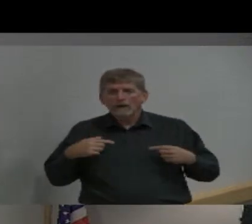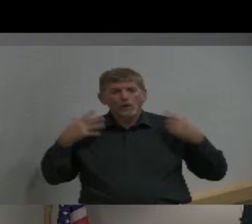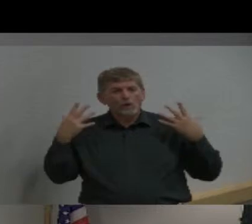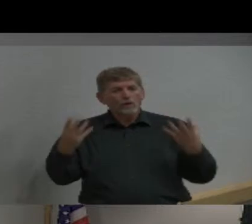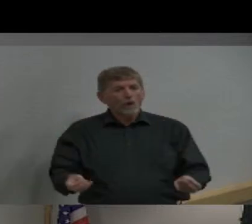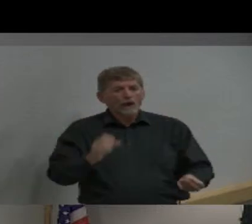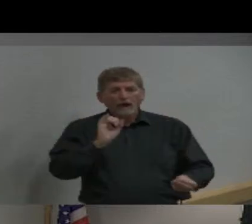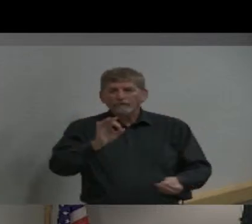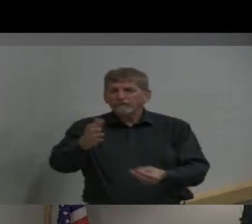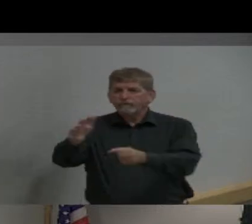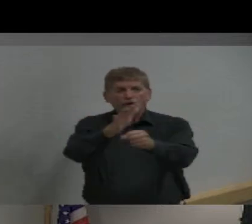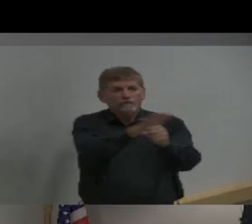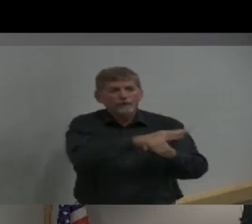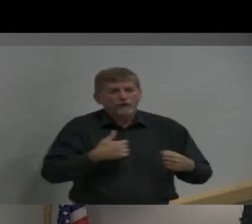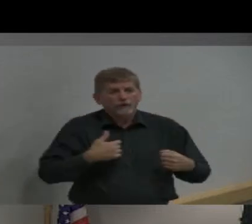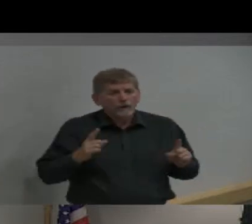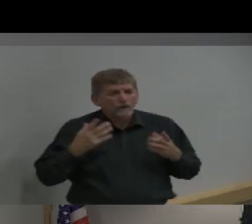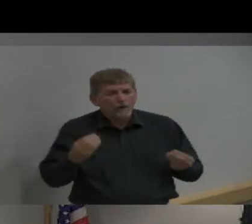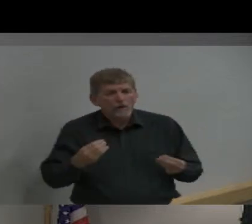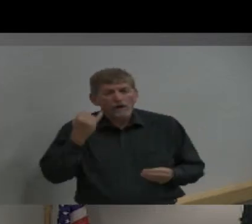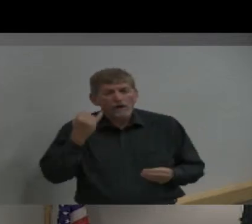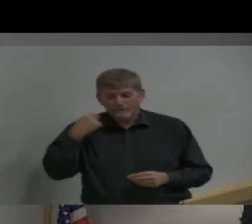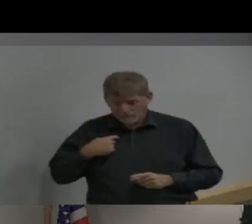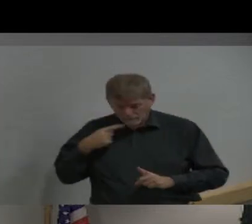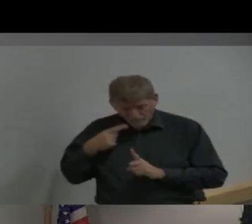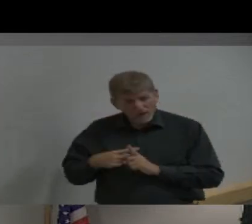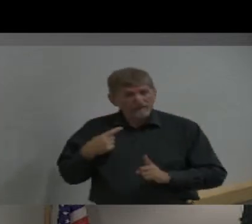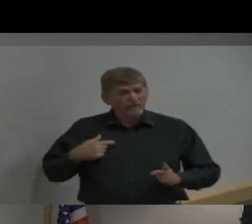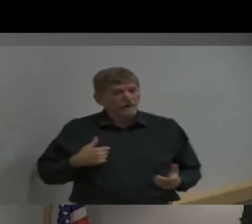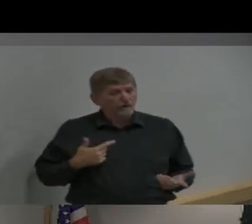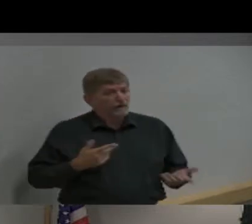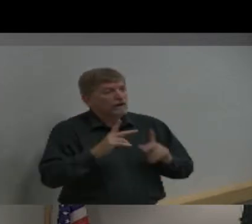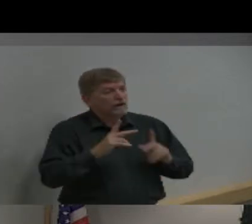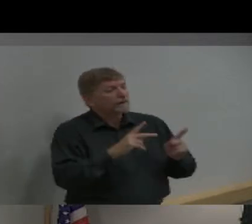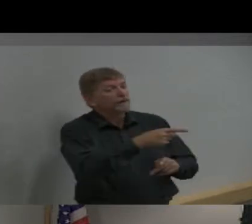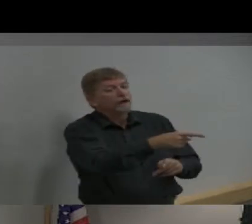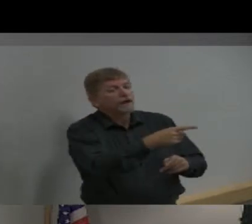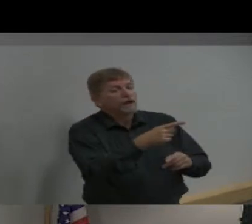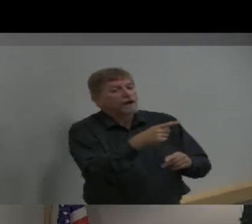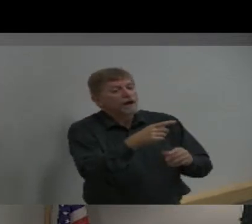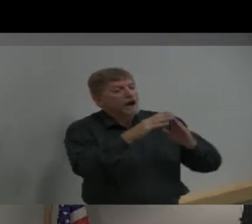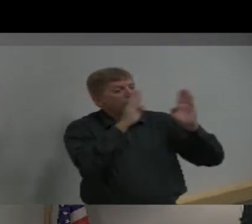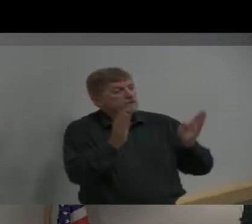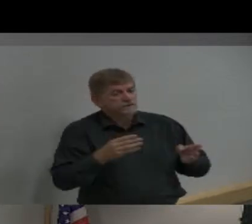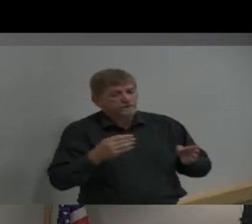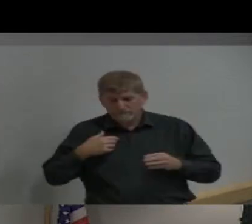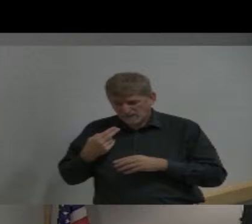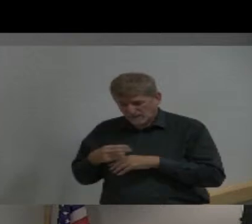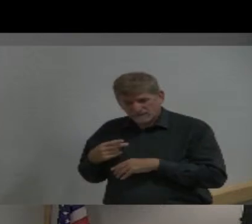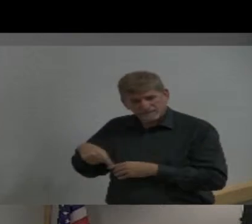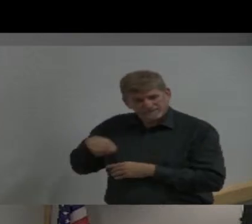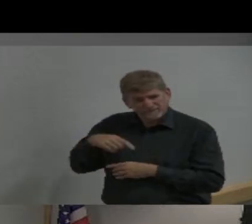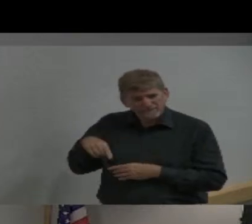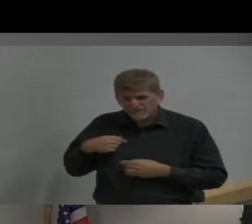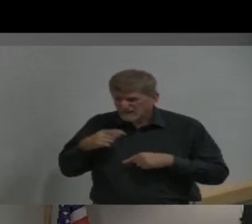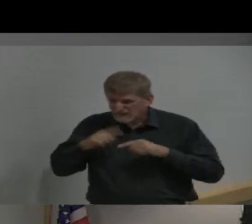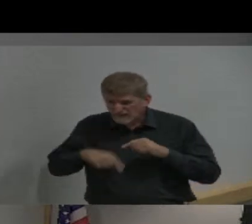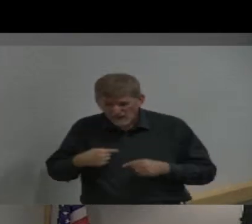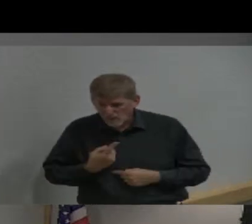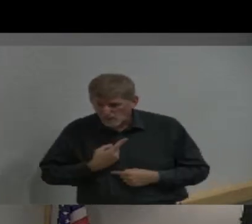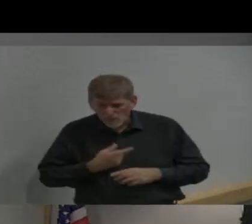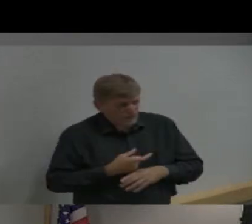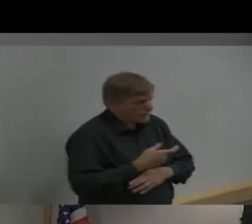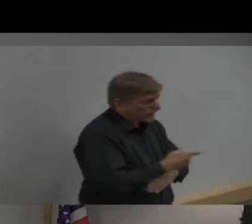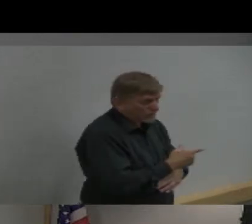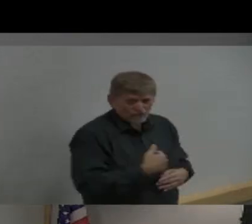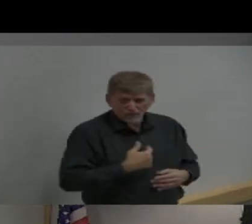Like if you test positive but you have people in your house with you and you can't isolate anywhere, is there somewhere in town